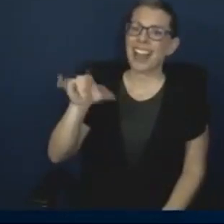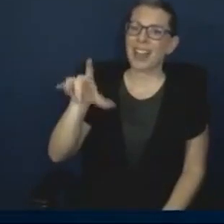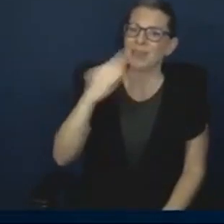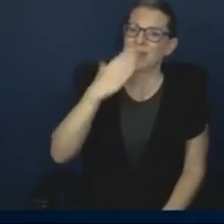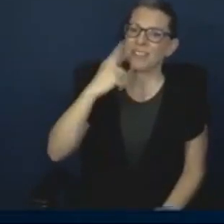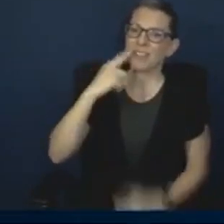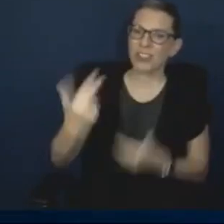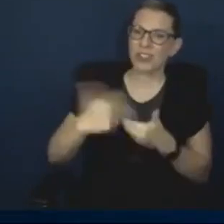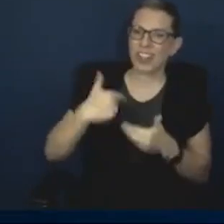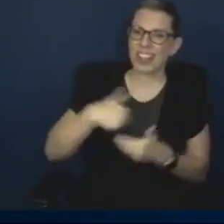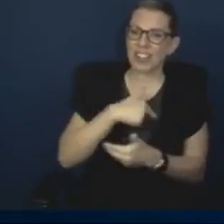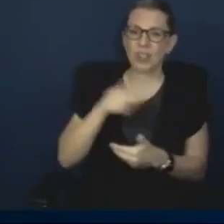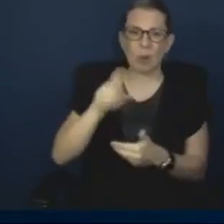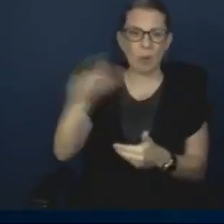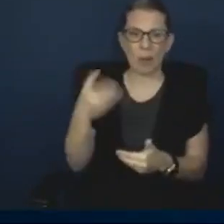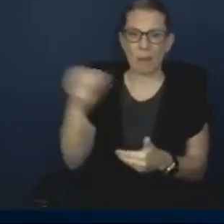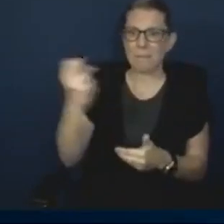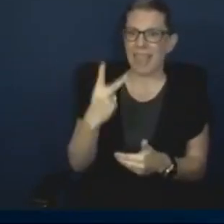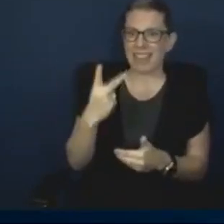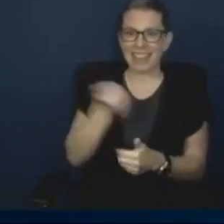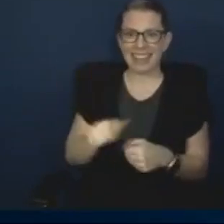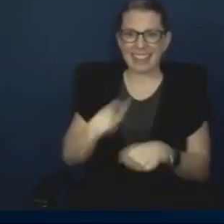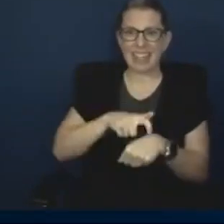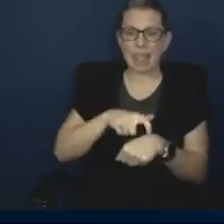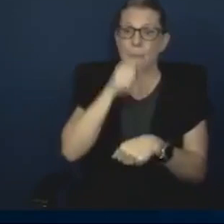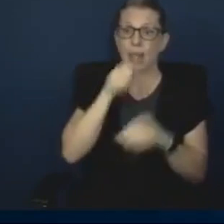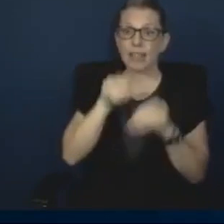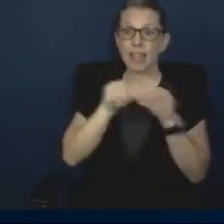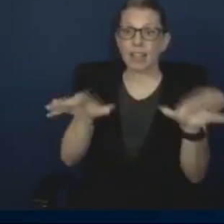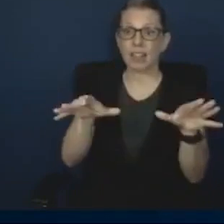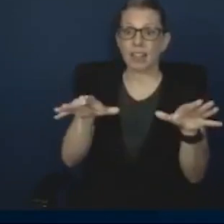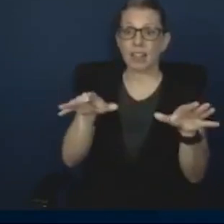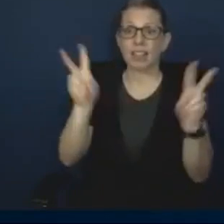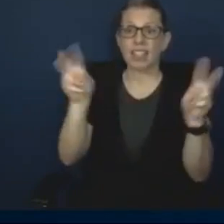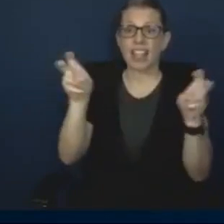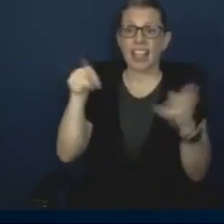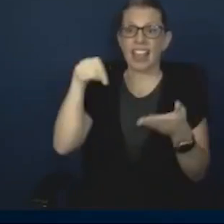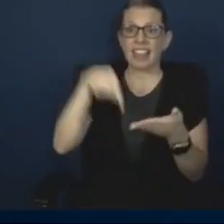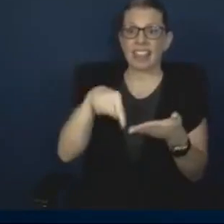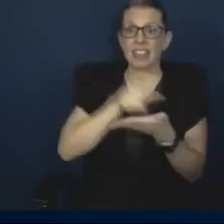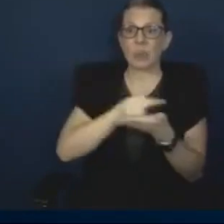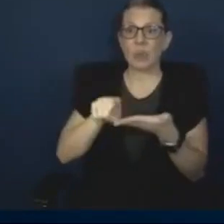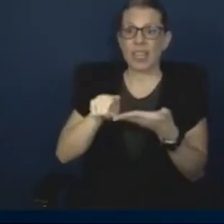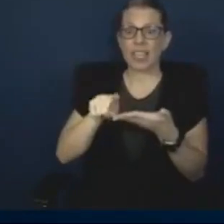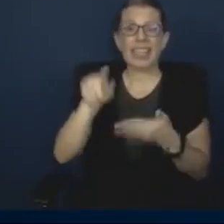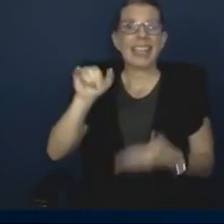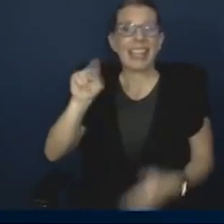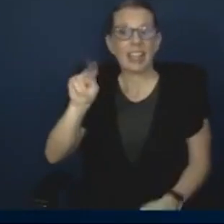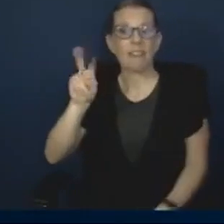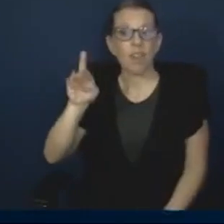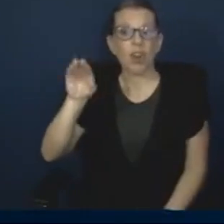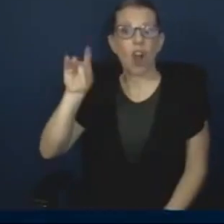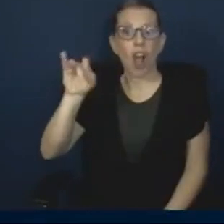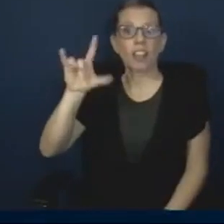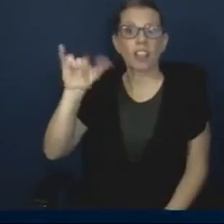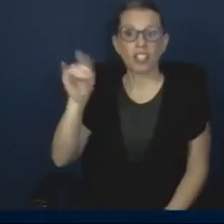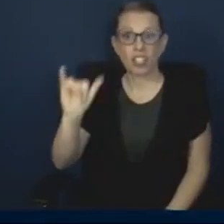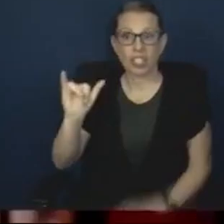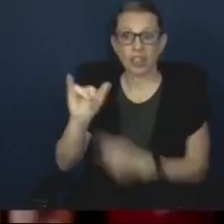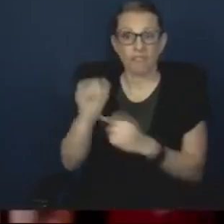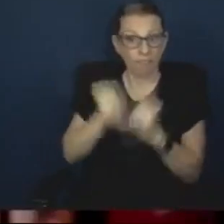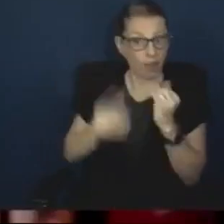anytime. You can check out his podcast, This Week in Virology. So thank you again. I want to give you a moment to share your final thoughts with us,